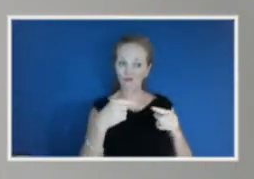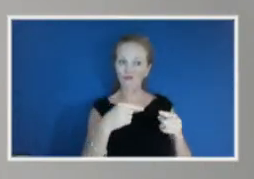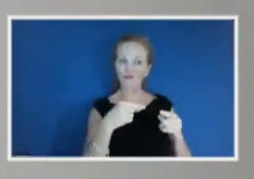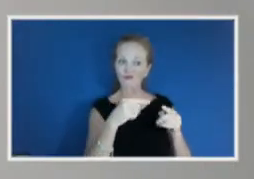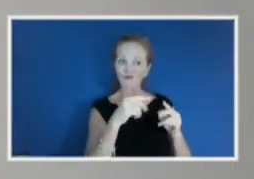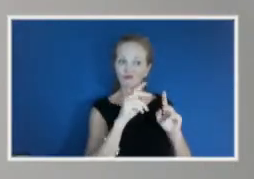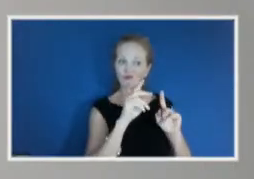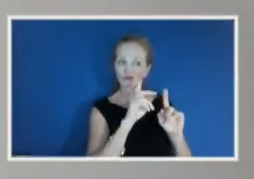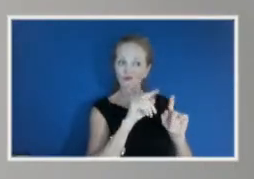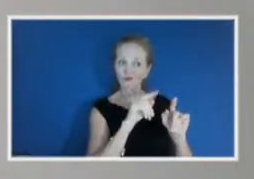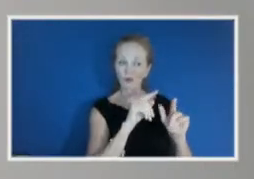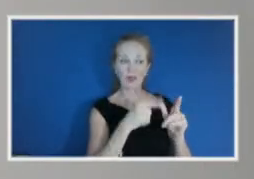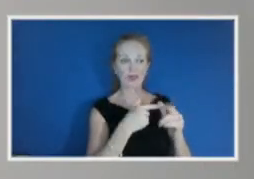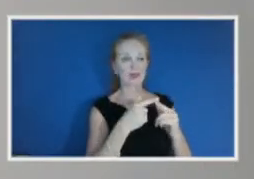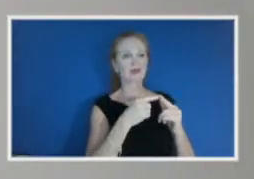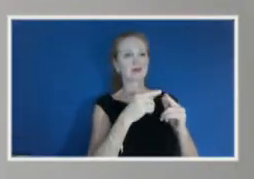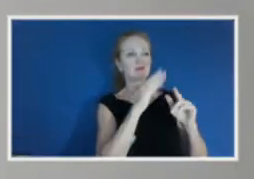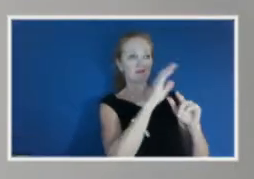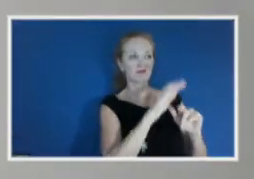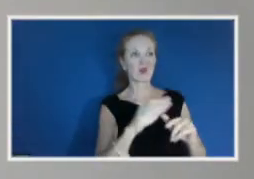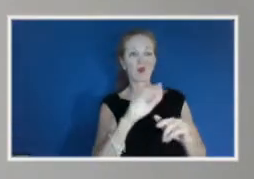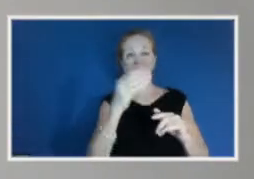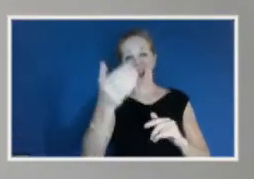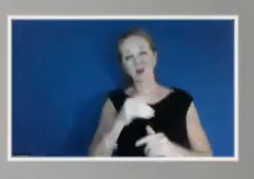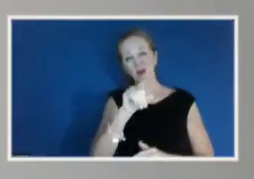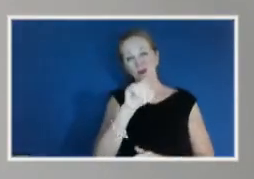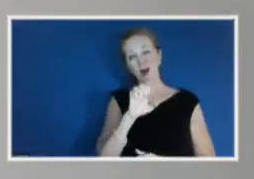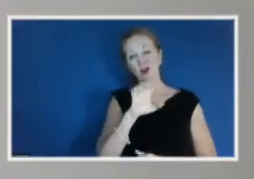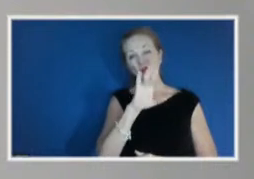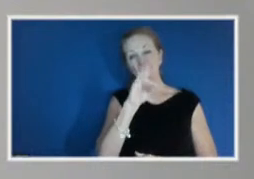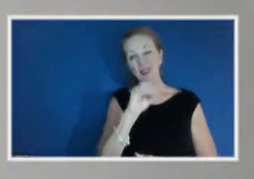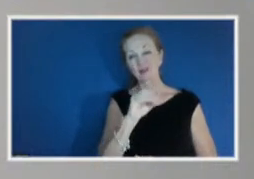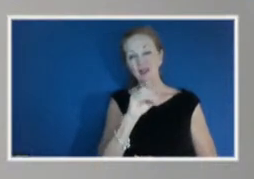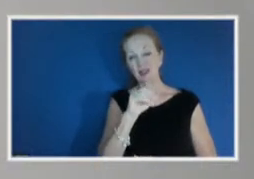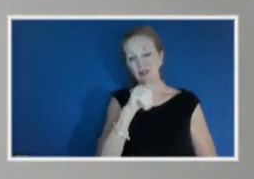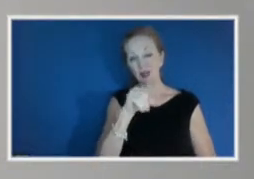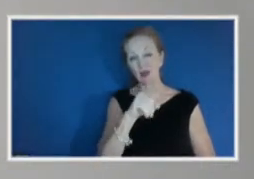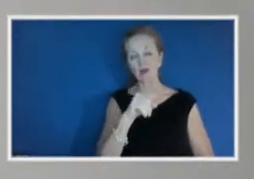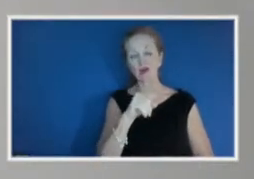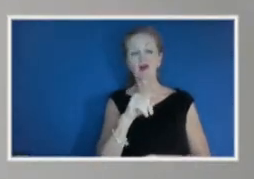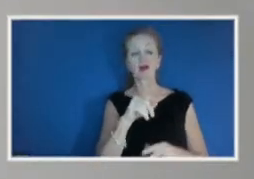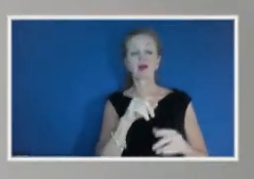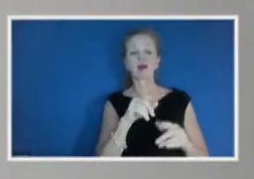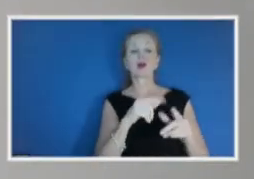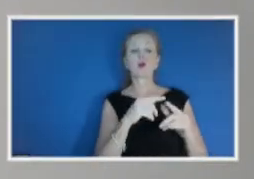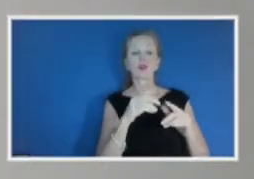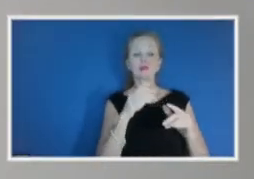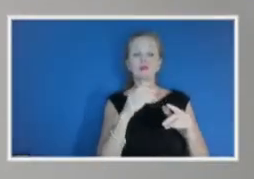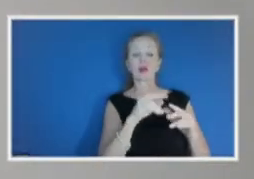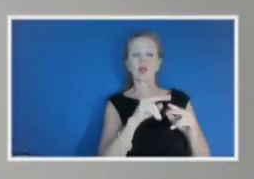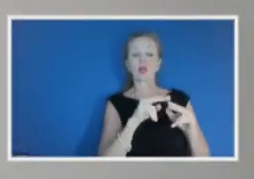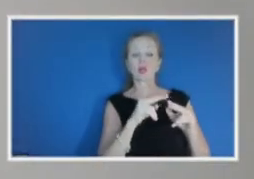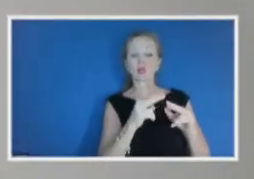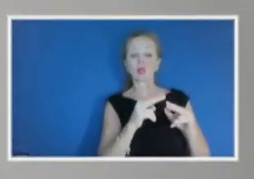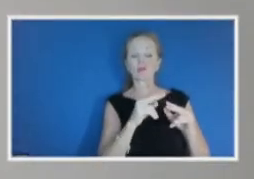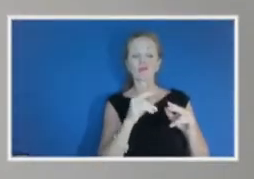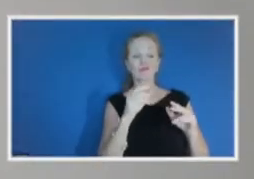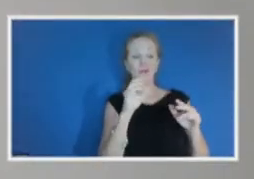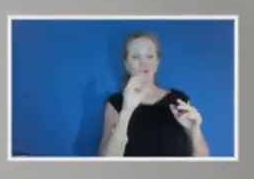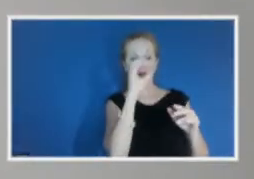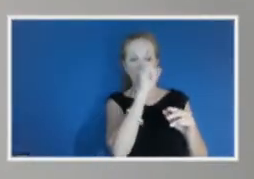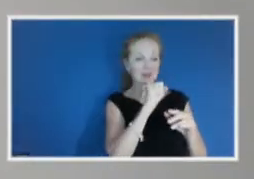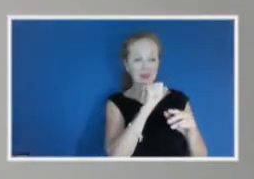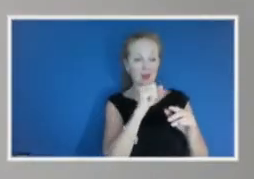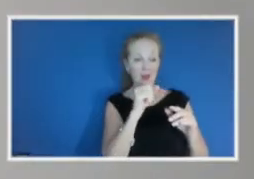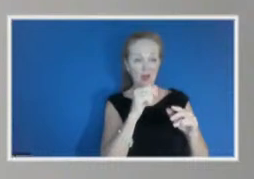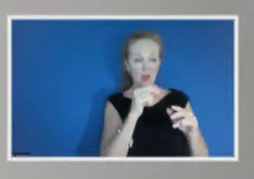I think, about 170 of those. Okay. The problem where we're losing them, and that was my question as well just recently, and where